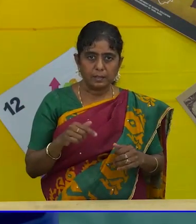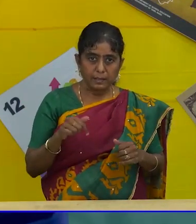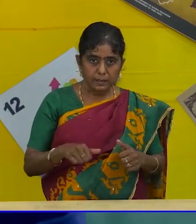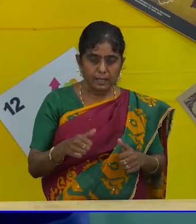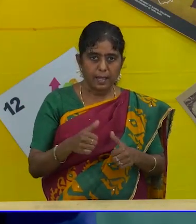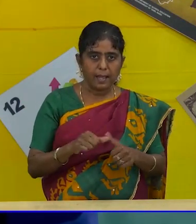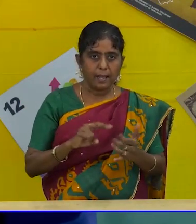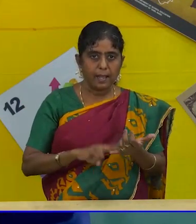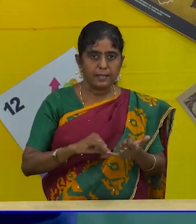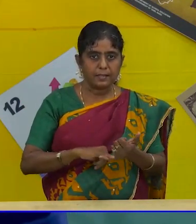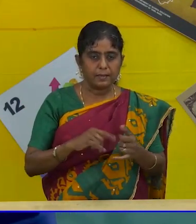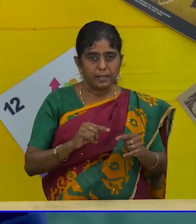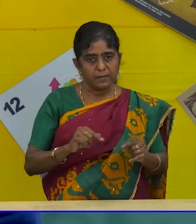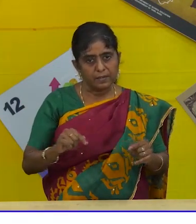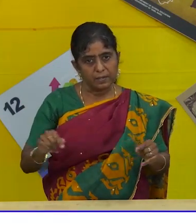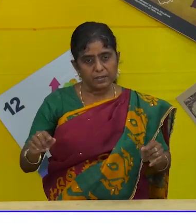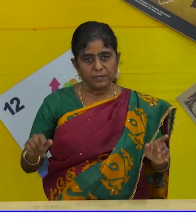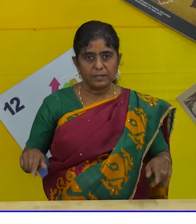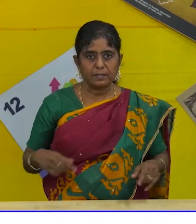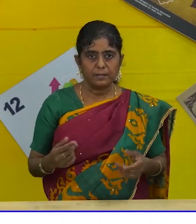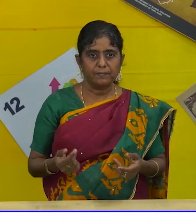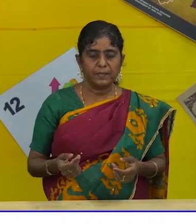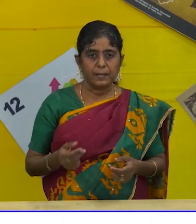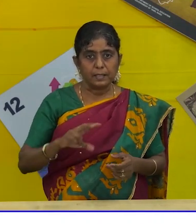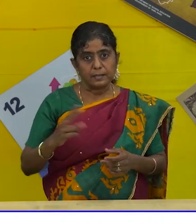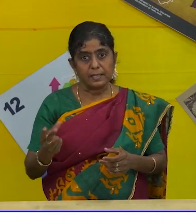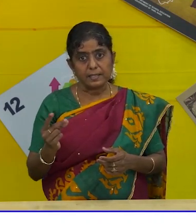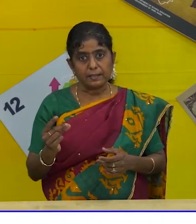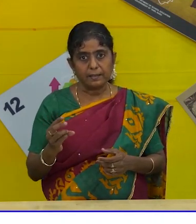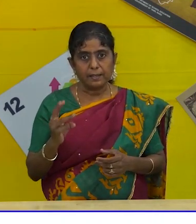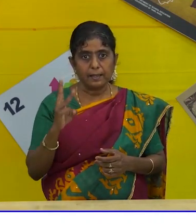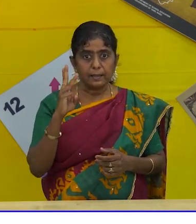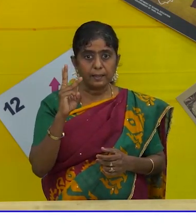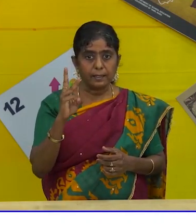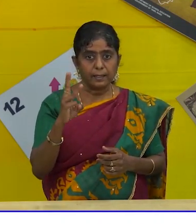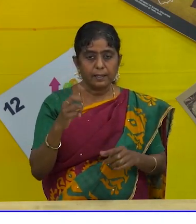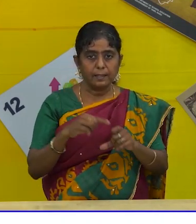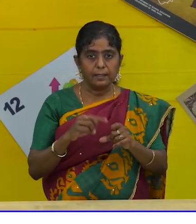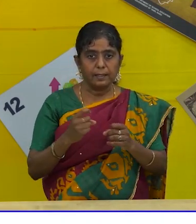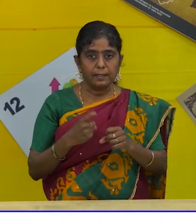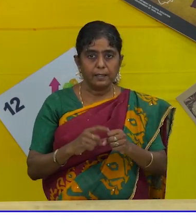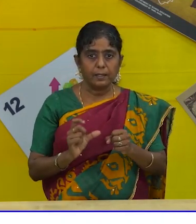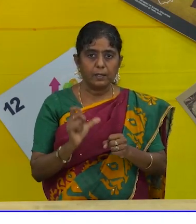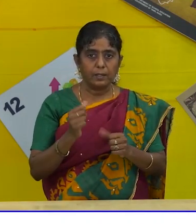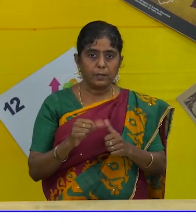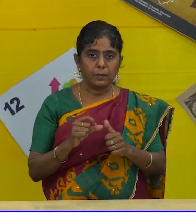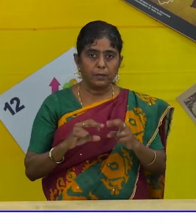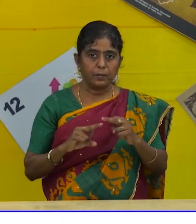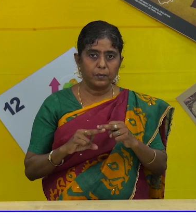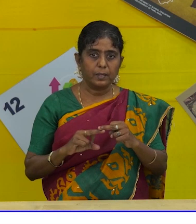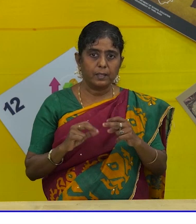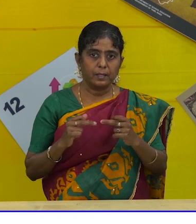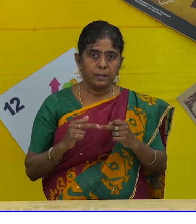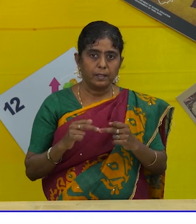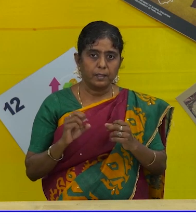infinite number of solution. Now you look at the second diagram. That is the three equations, three